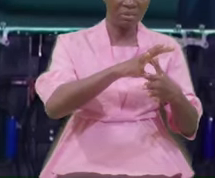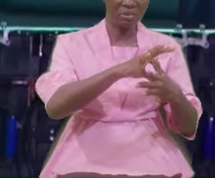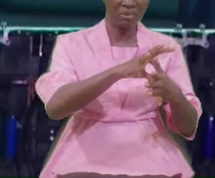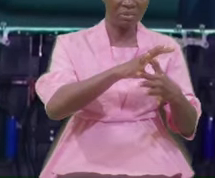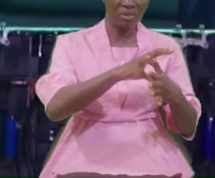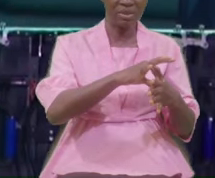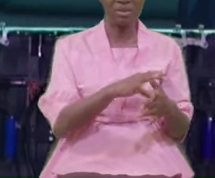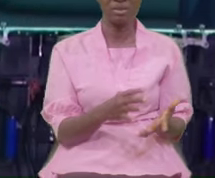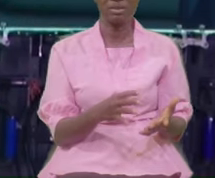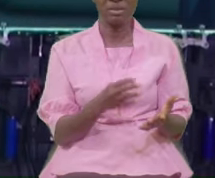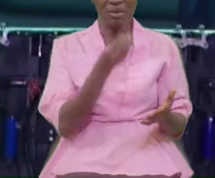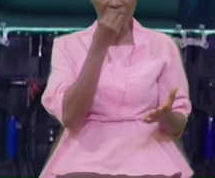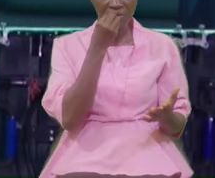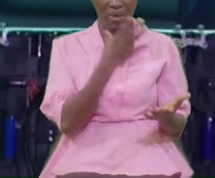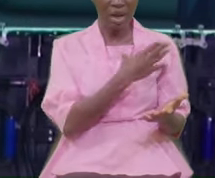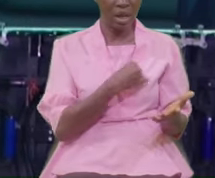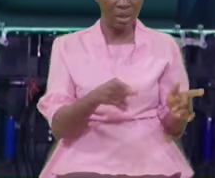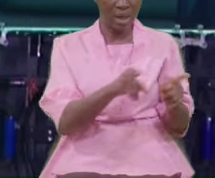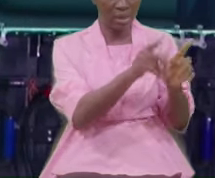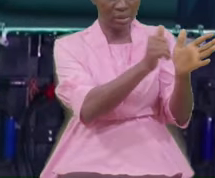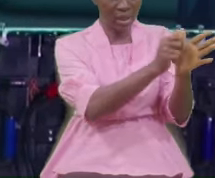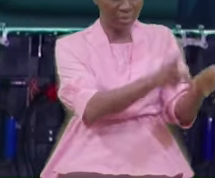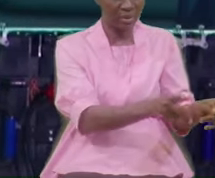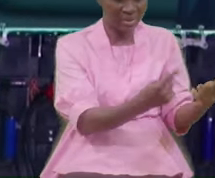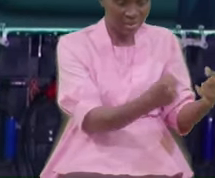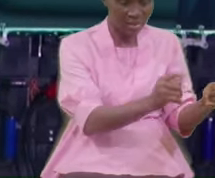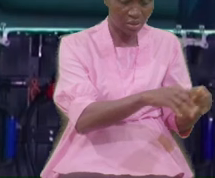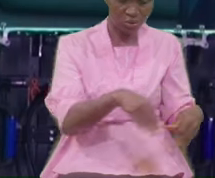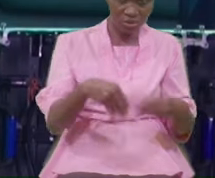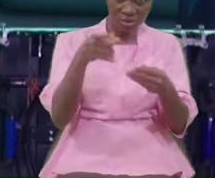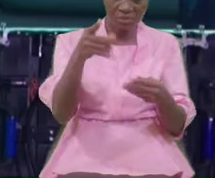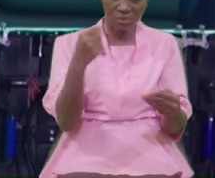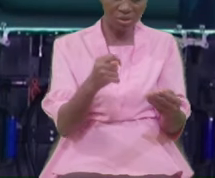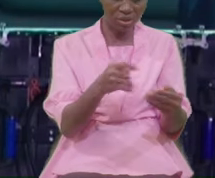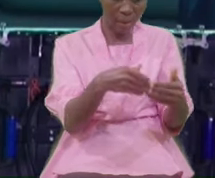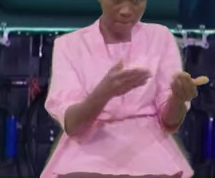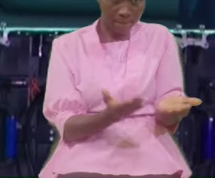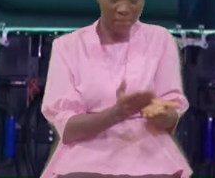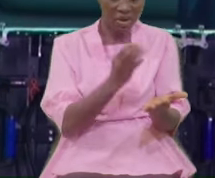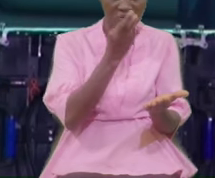meat is to give the of me is G